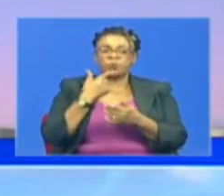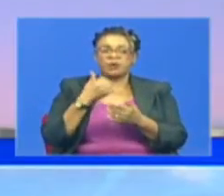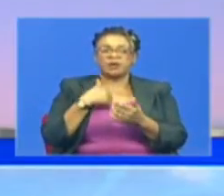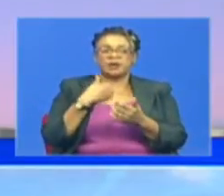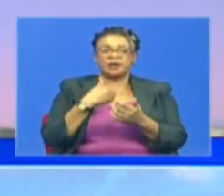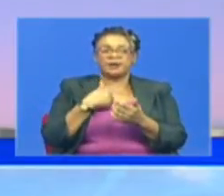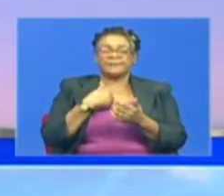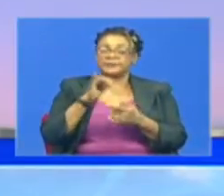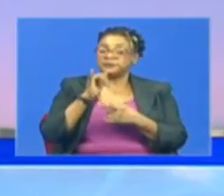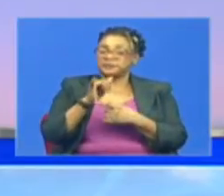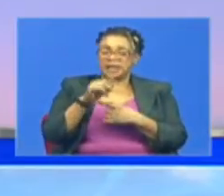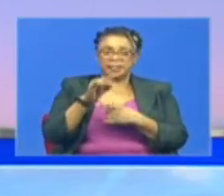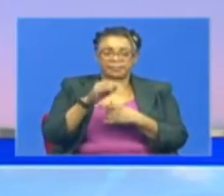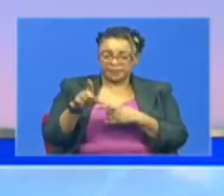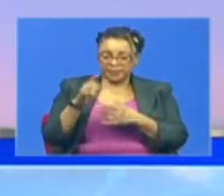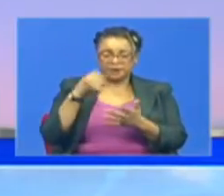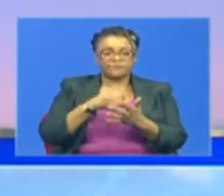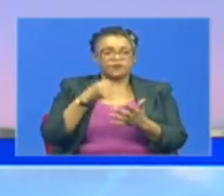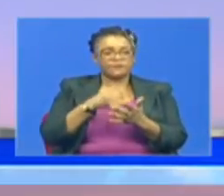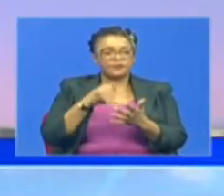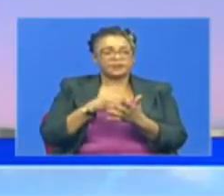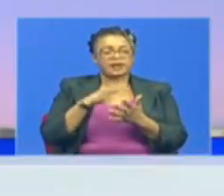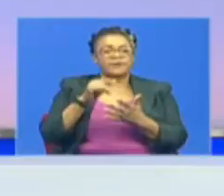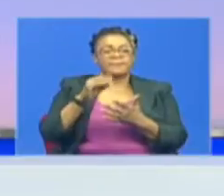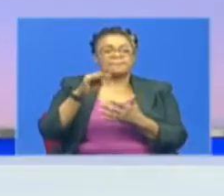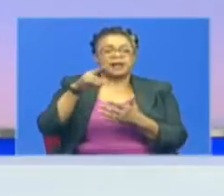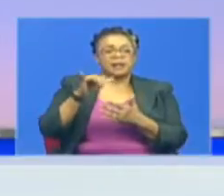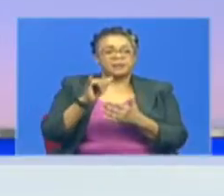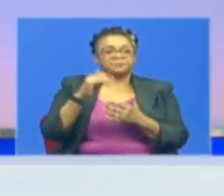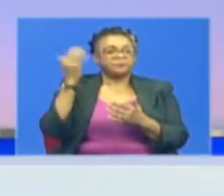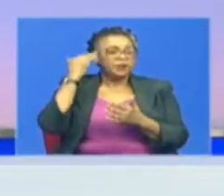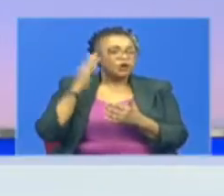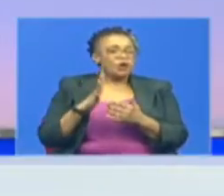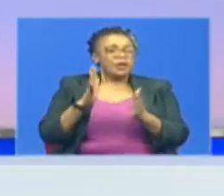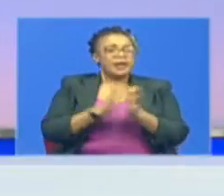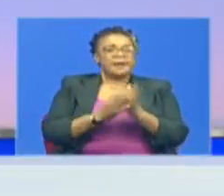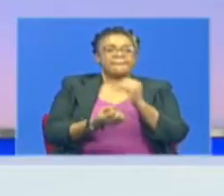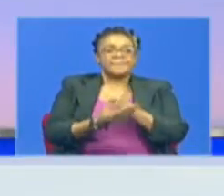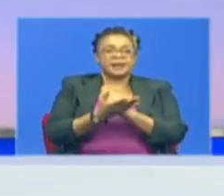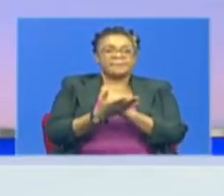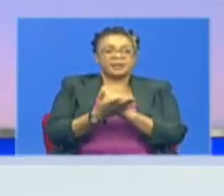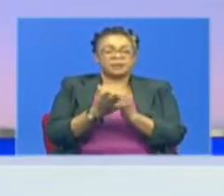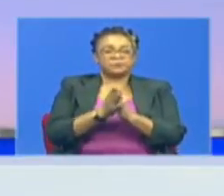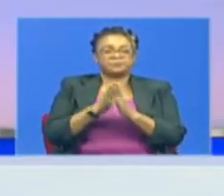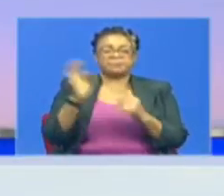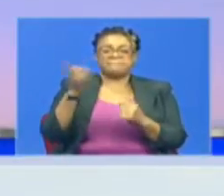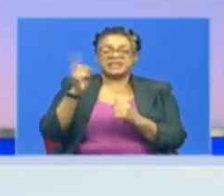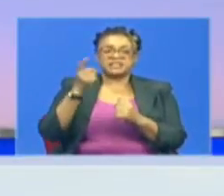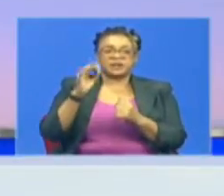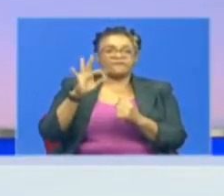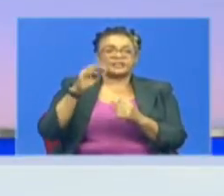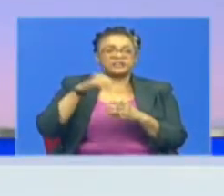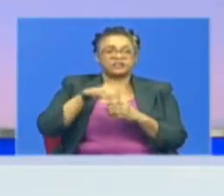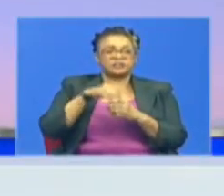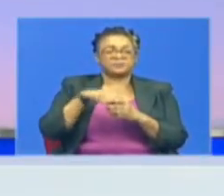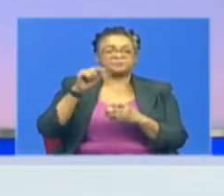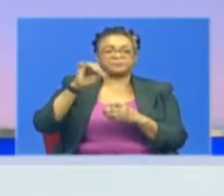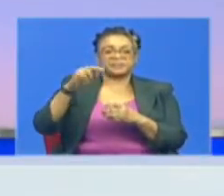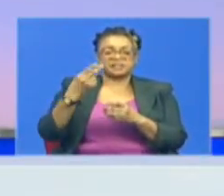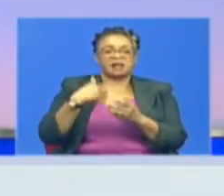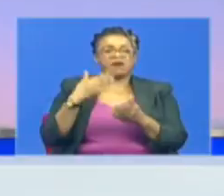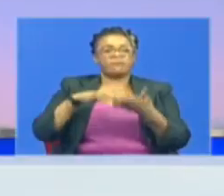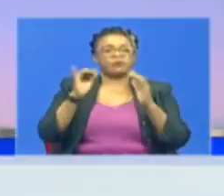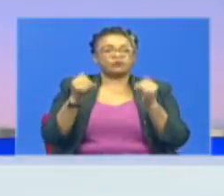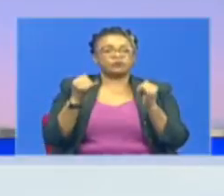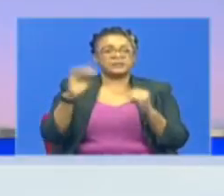deal involving a firm in Mali, a lawyer, and dragging in the Ministry of Interior. NTV's Seth Olale reports that the ministry